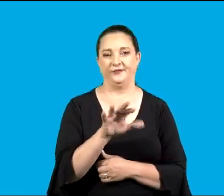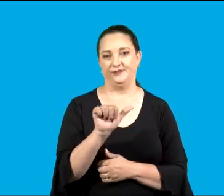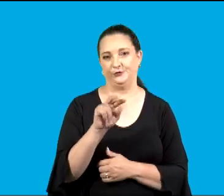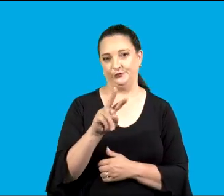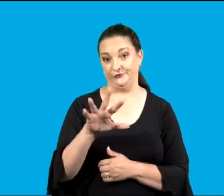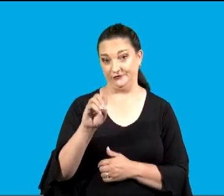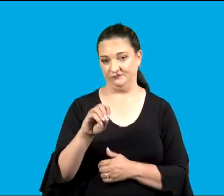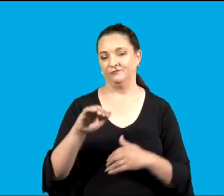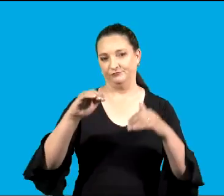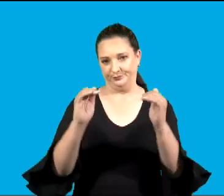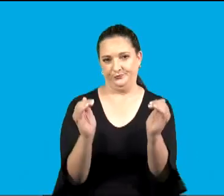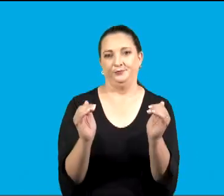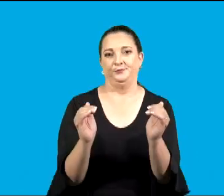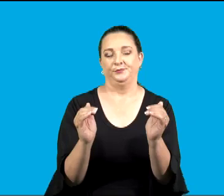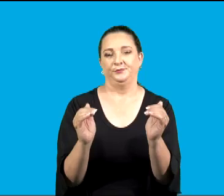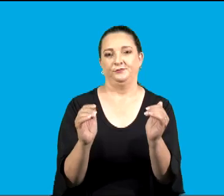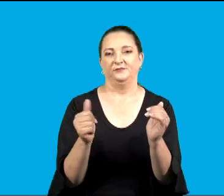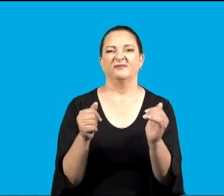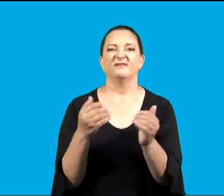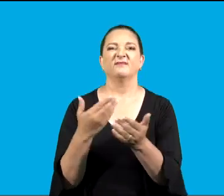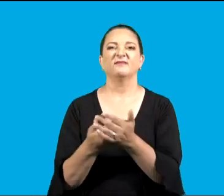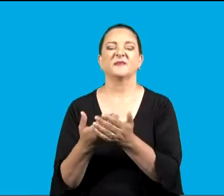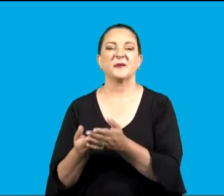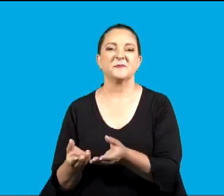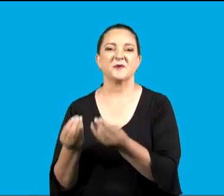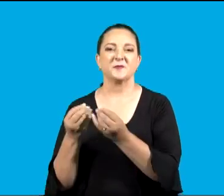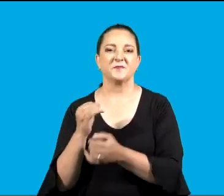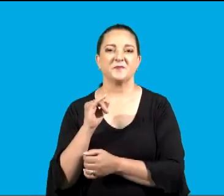56,250, and then I close the bracket. That will then give me